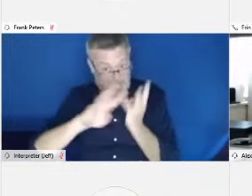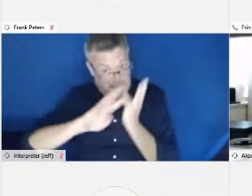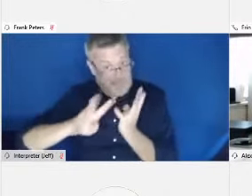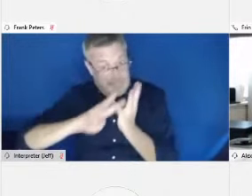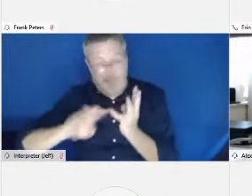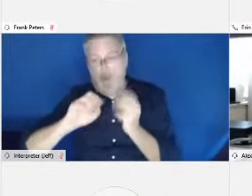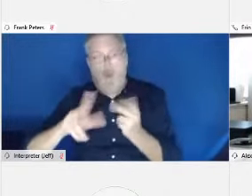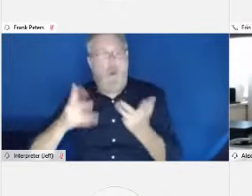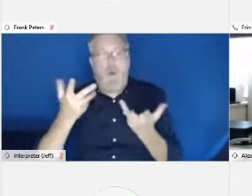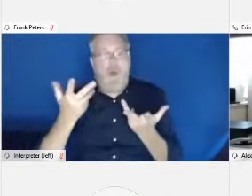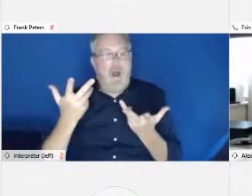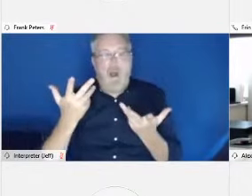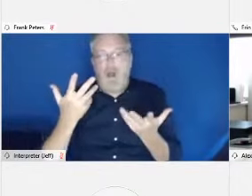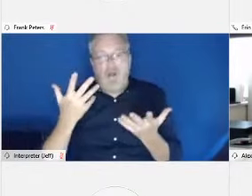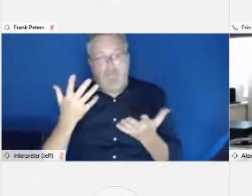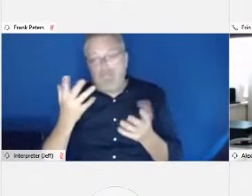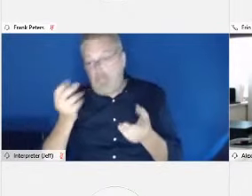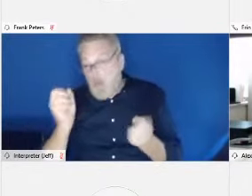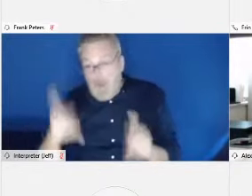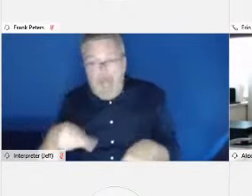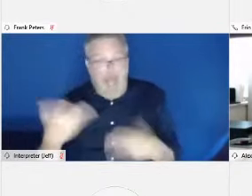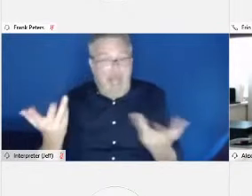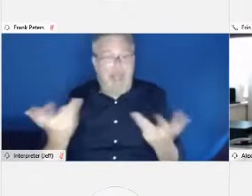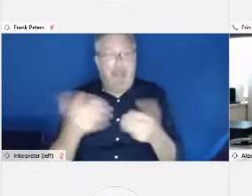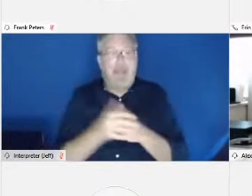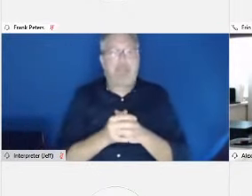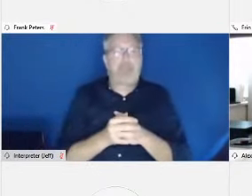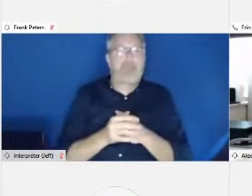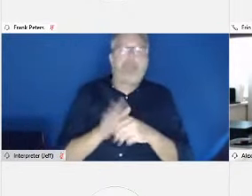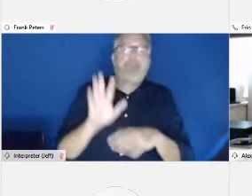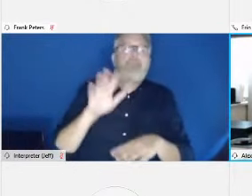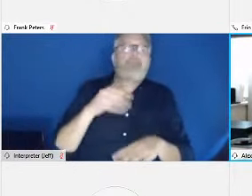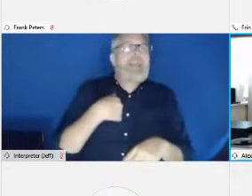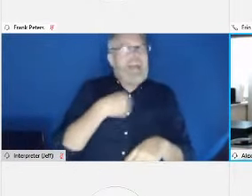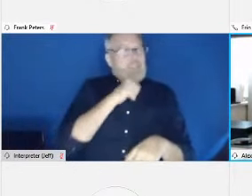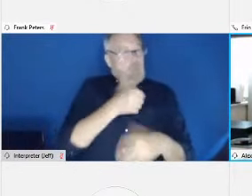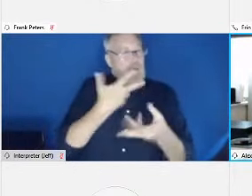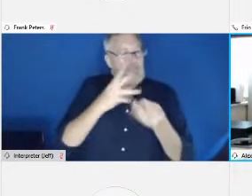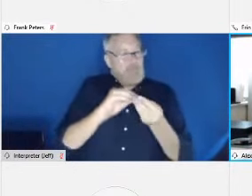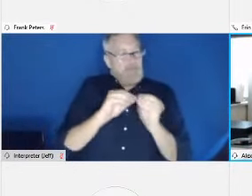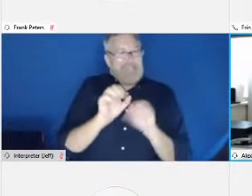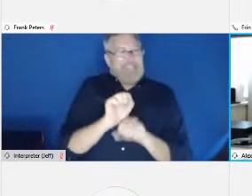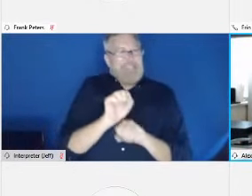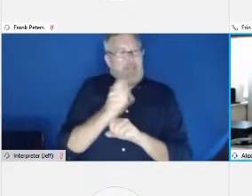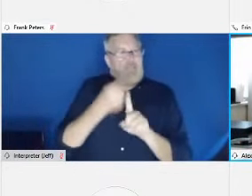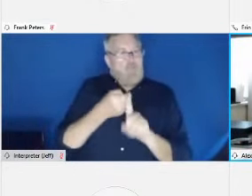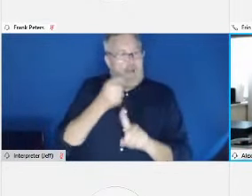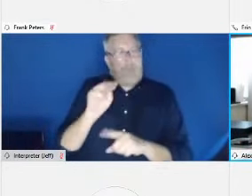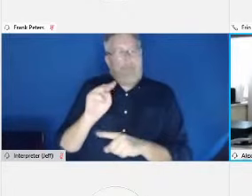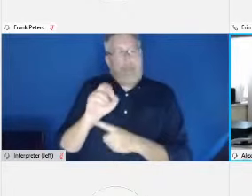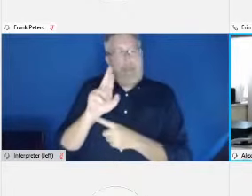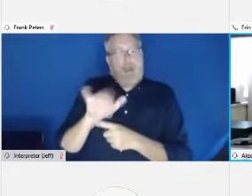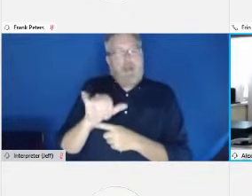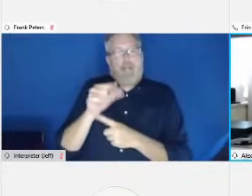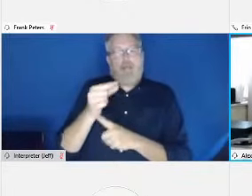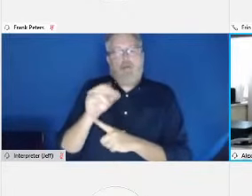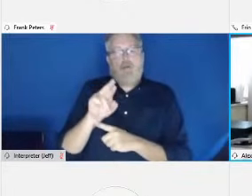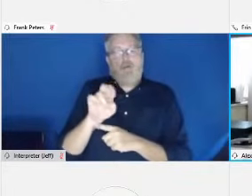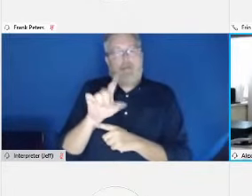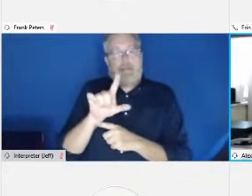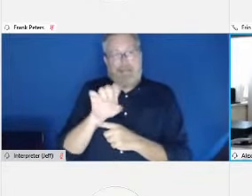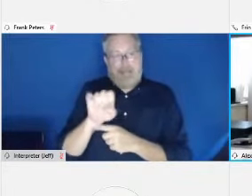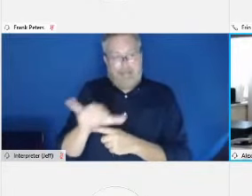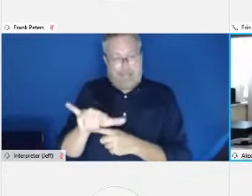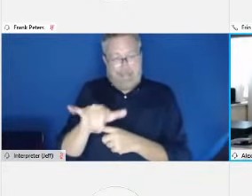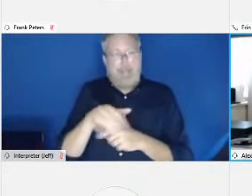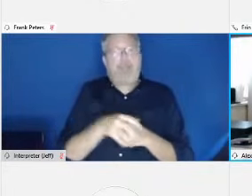to be hospitalized? So I don't have data directly from Mary Greeley, and I think there's two things